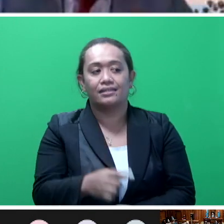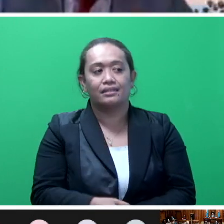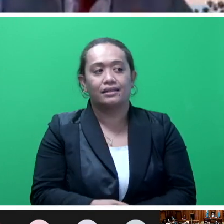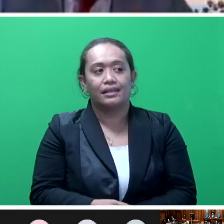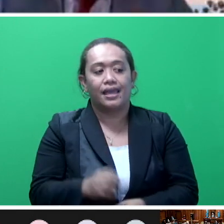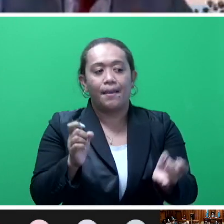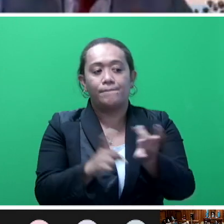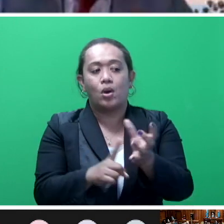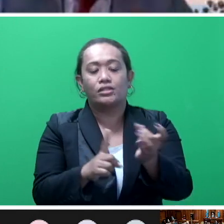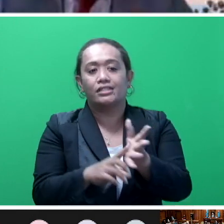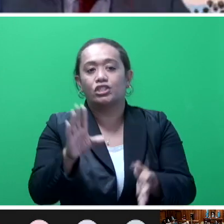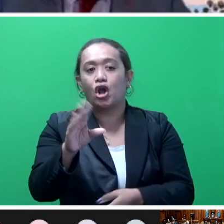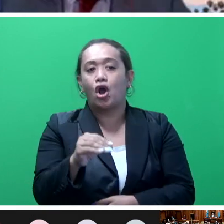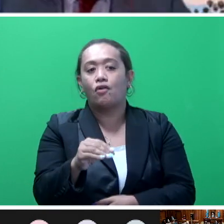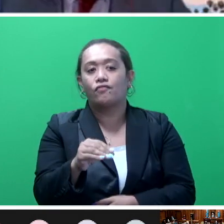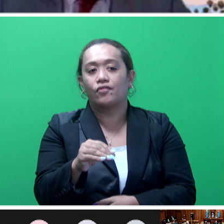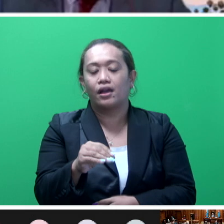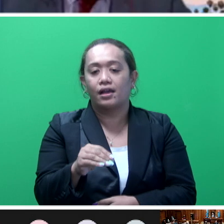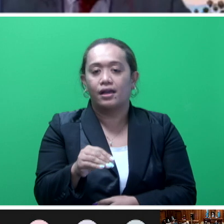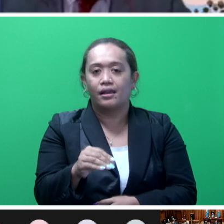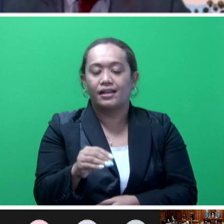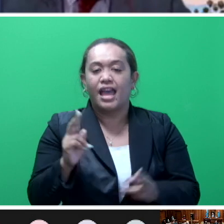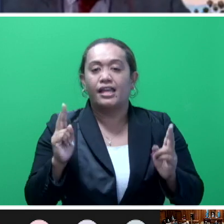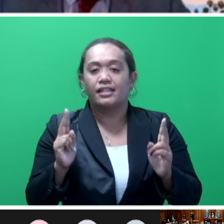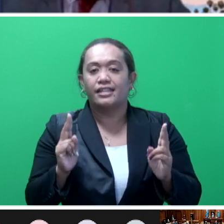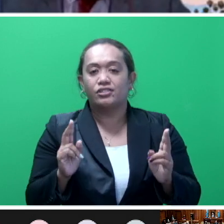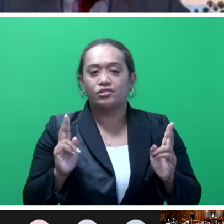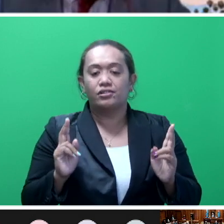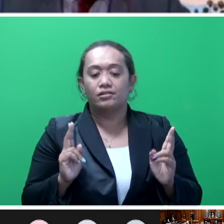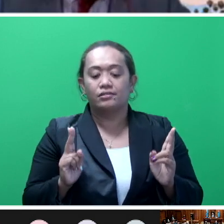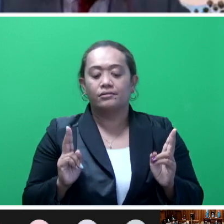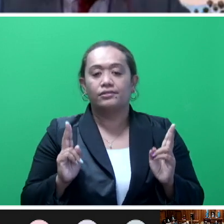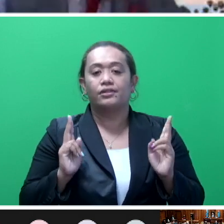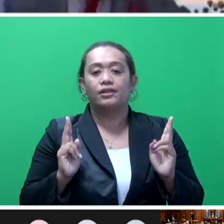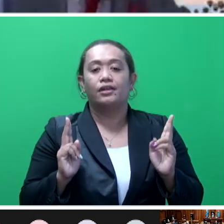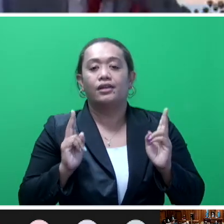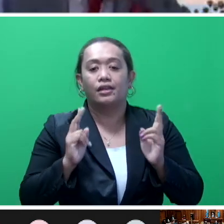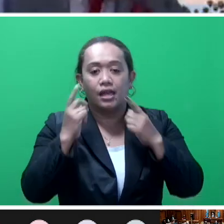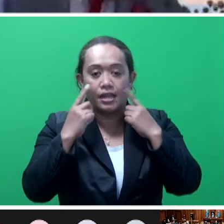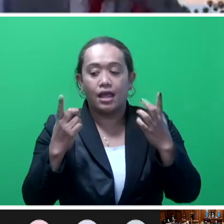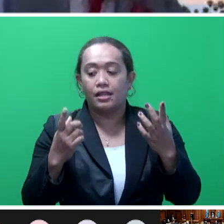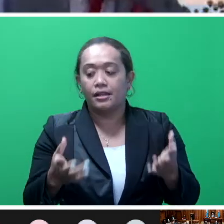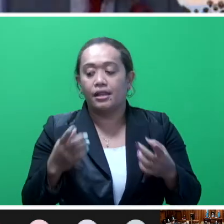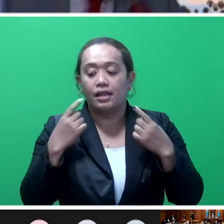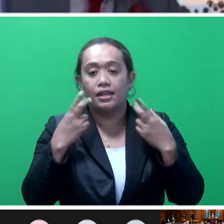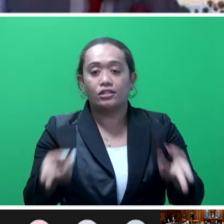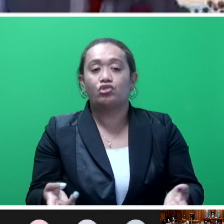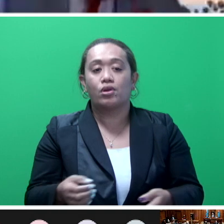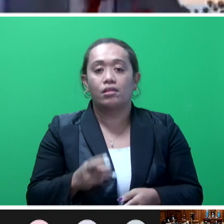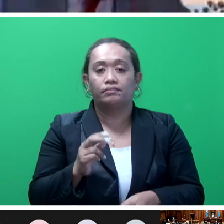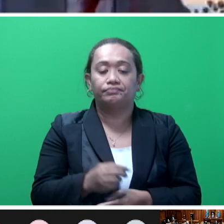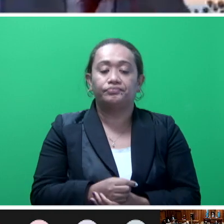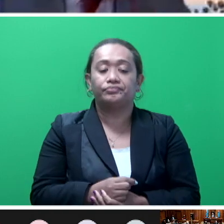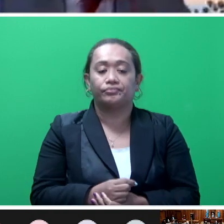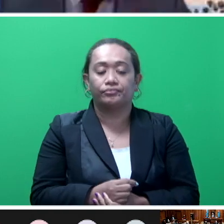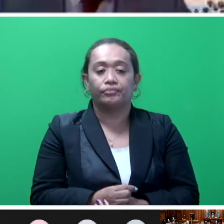importance of organic manure in terms of agriculture production. My question is to the